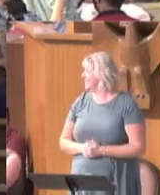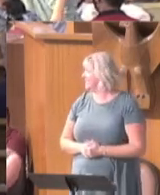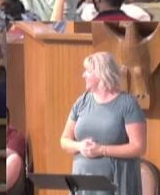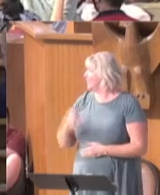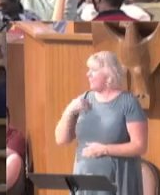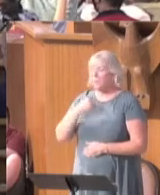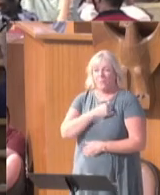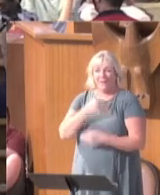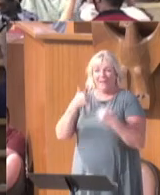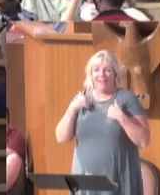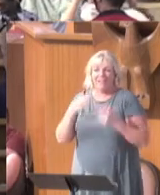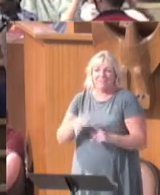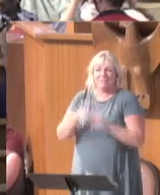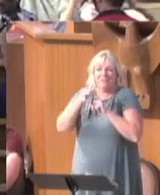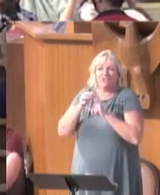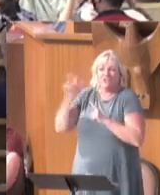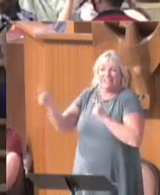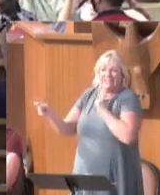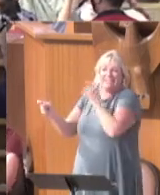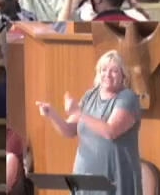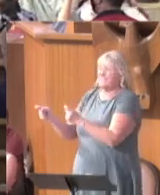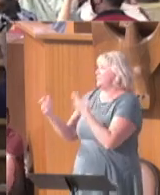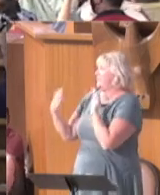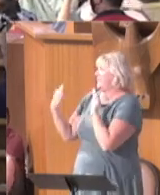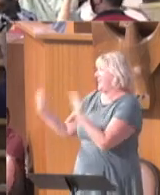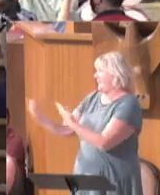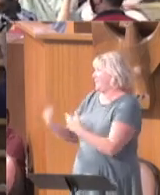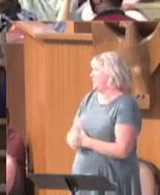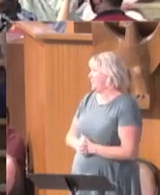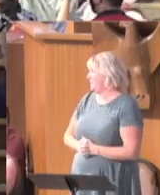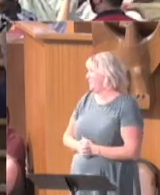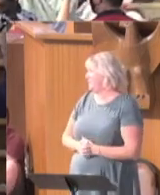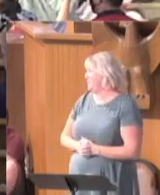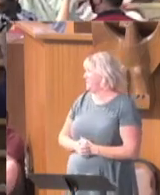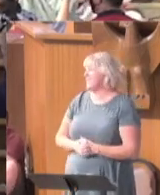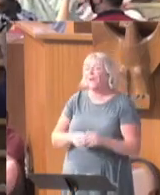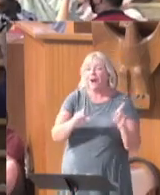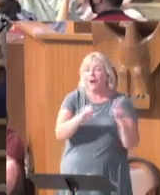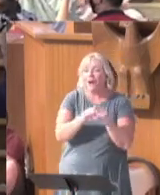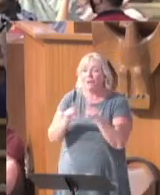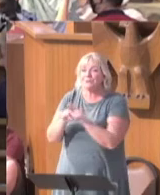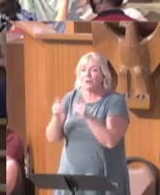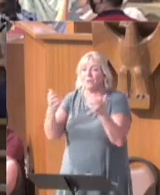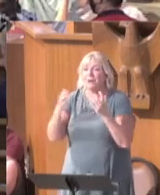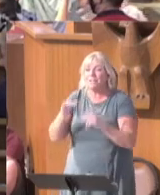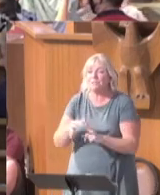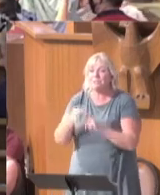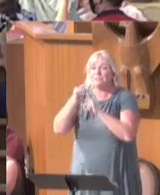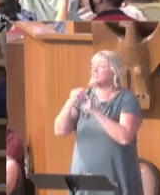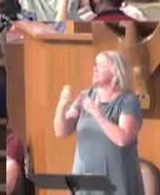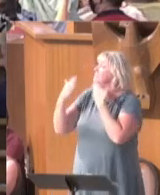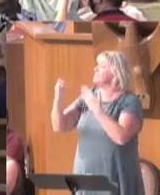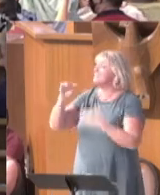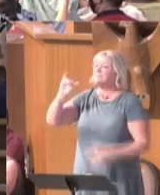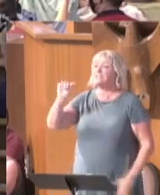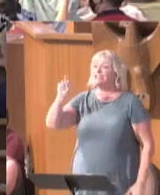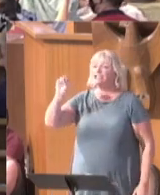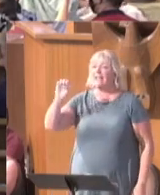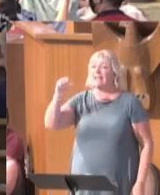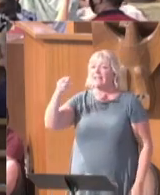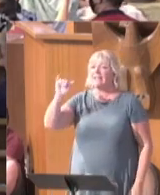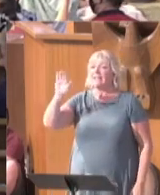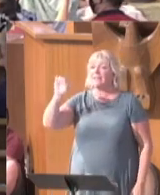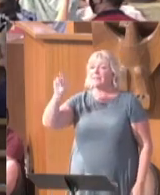these special gifts to say thank you. I also want to give a special shout out to Jane Gibbons, who is in